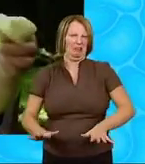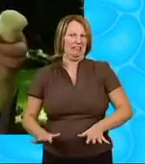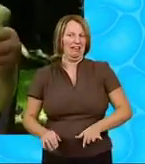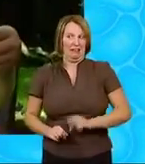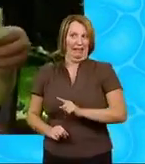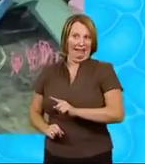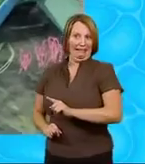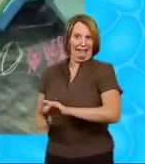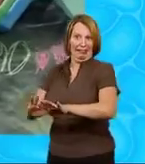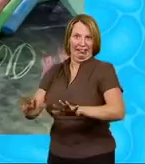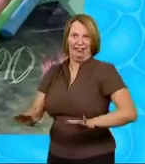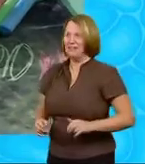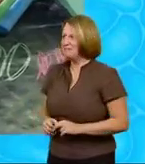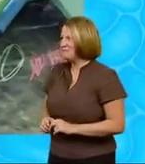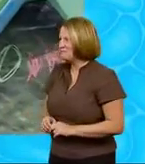Okay. Yeah, isn't it?